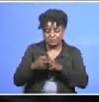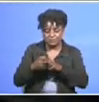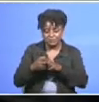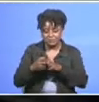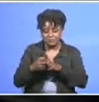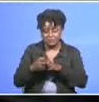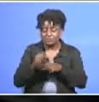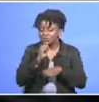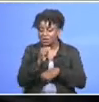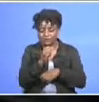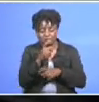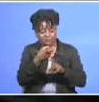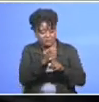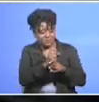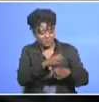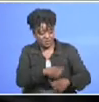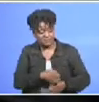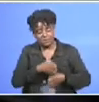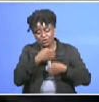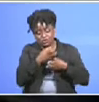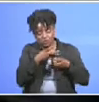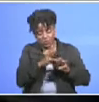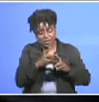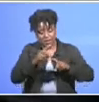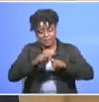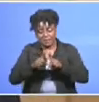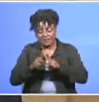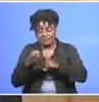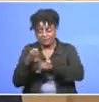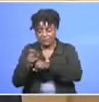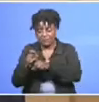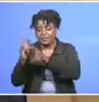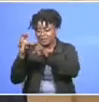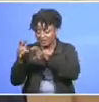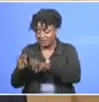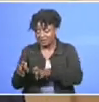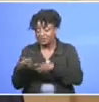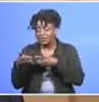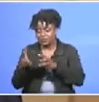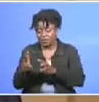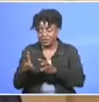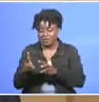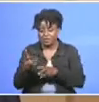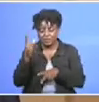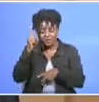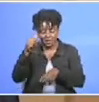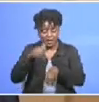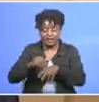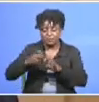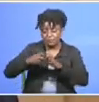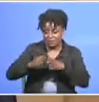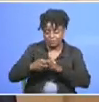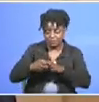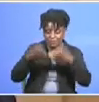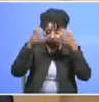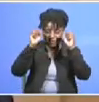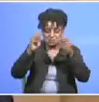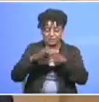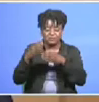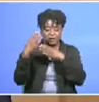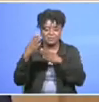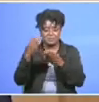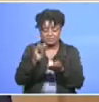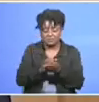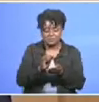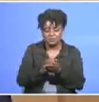from an emotional perspective, but from a very analytical perspective. President of the Bahamas Institute of Chartered Accountants, Gowan